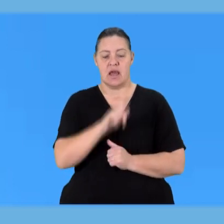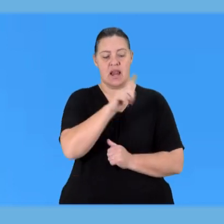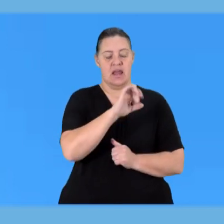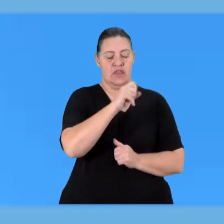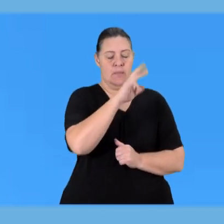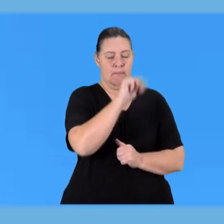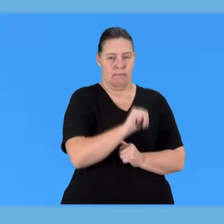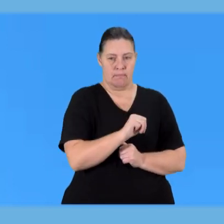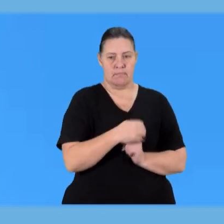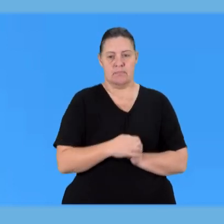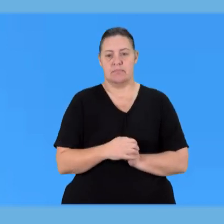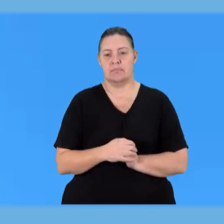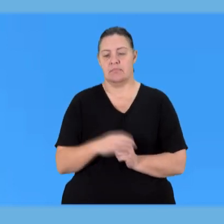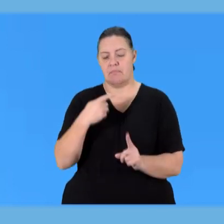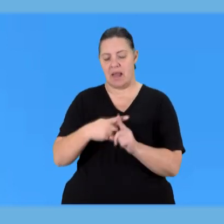lithium